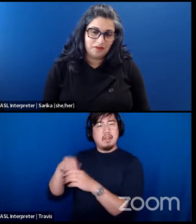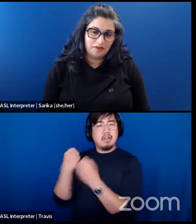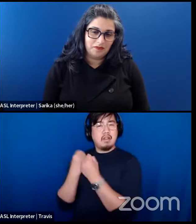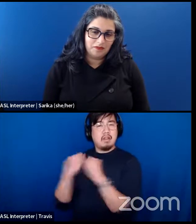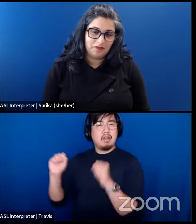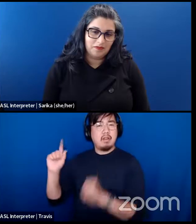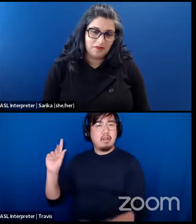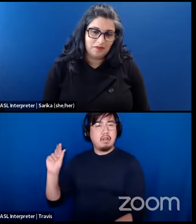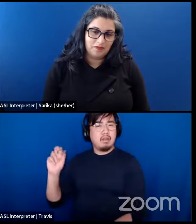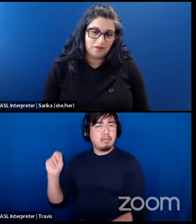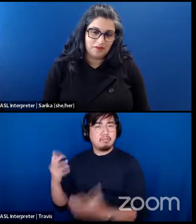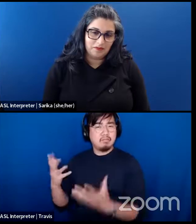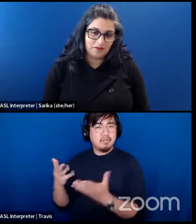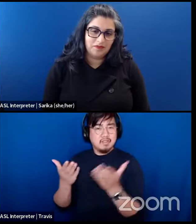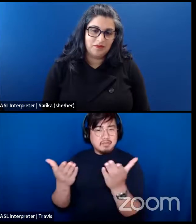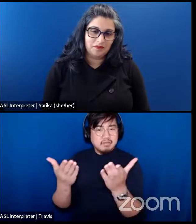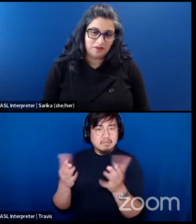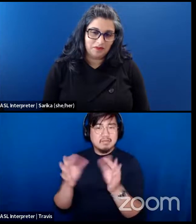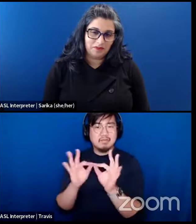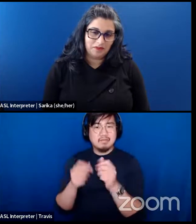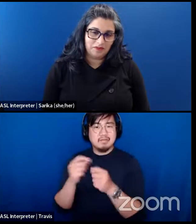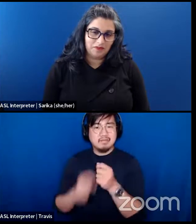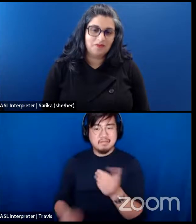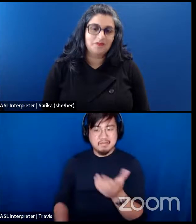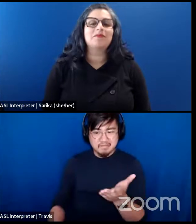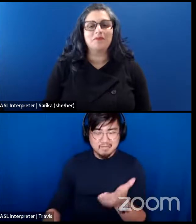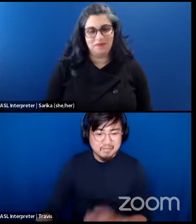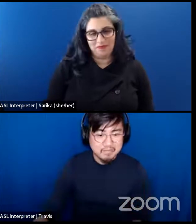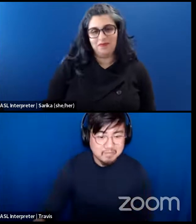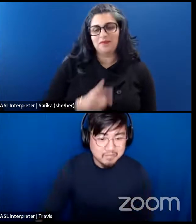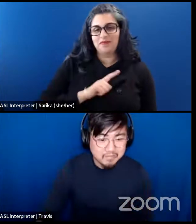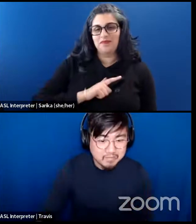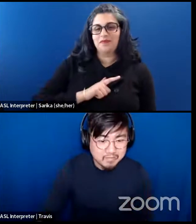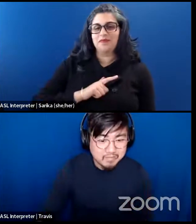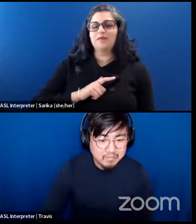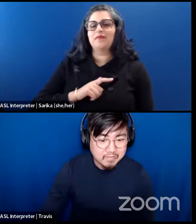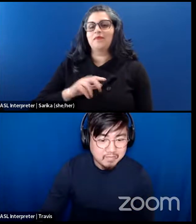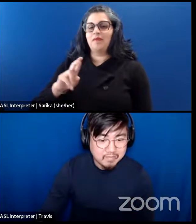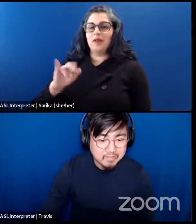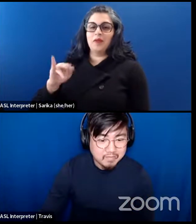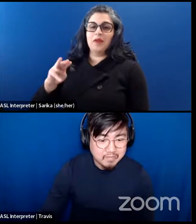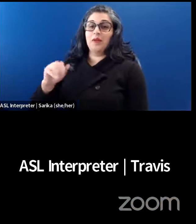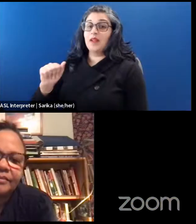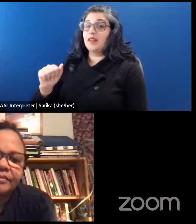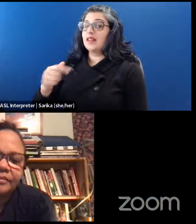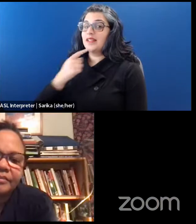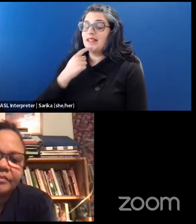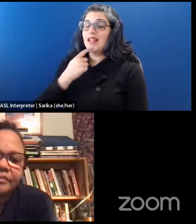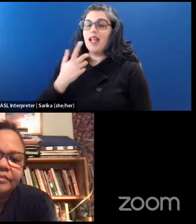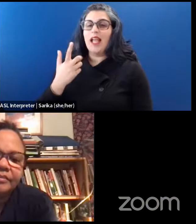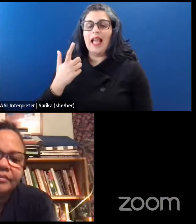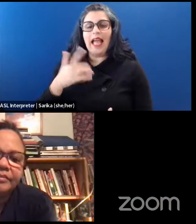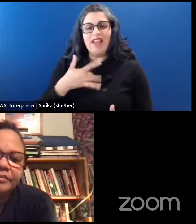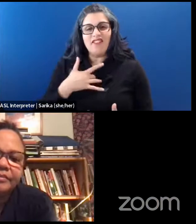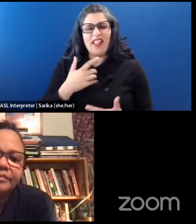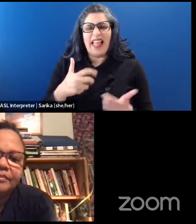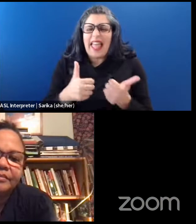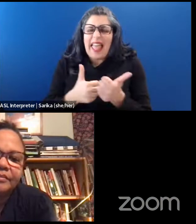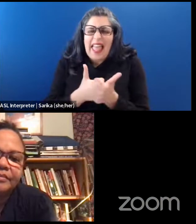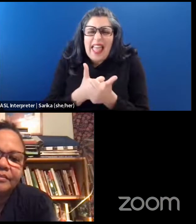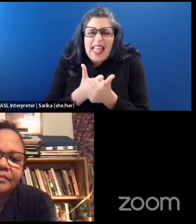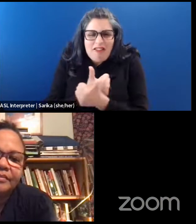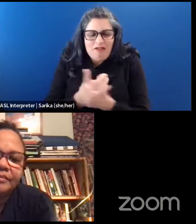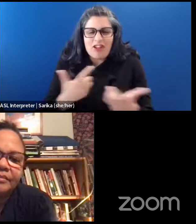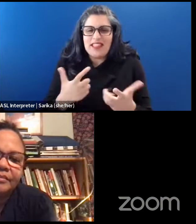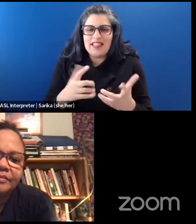I actually think everything starts with compassion, everything. And it's